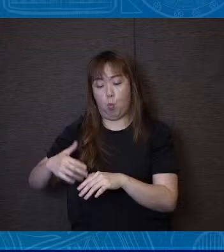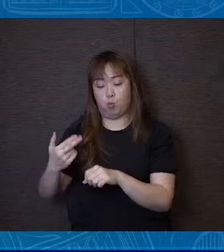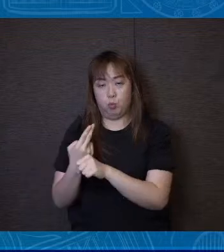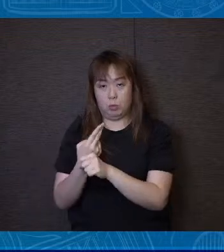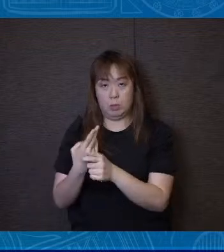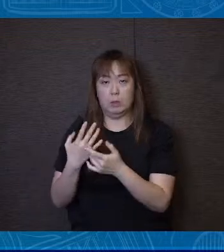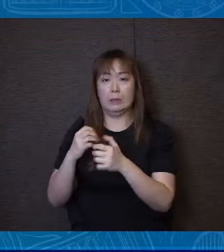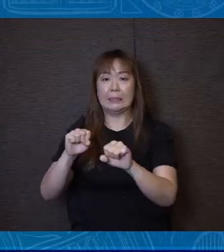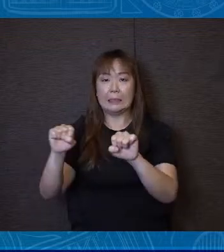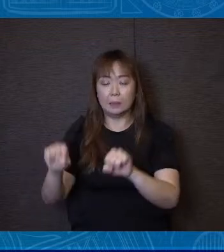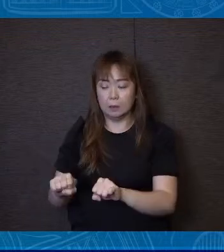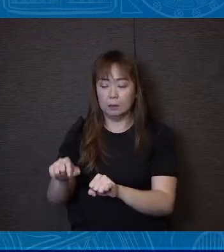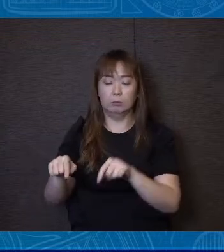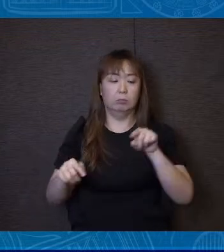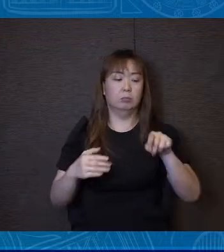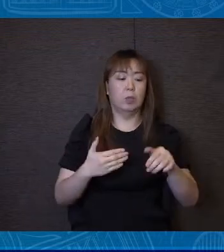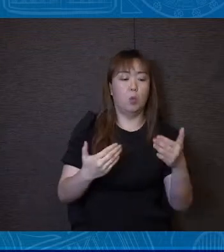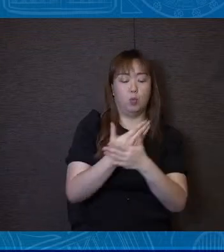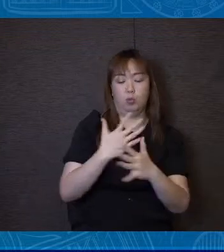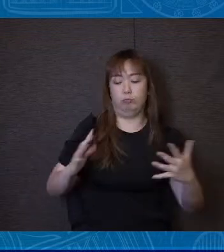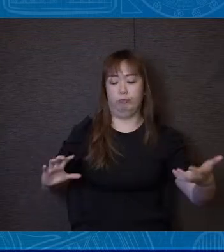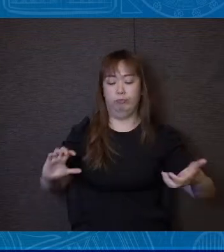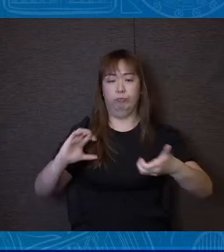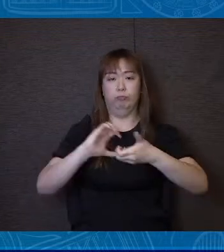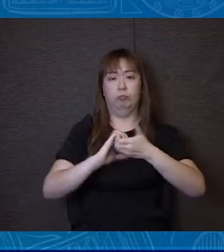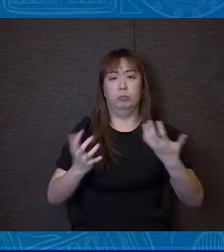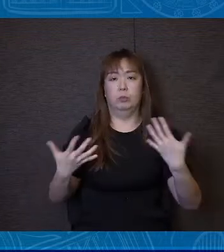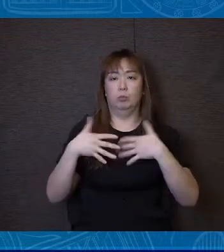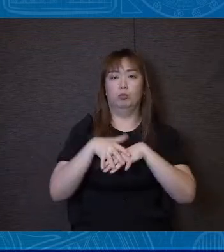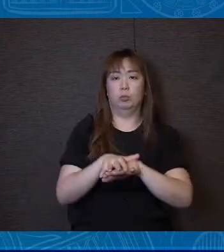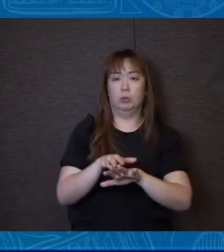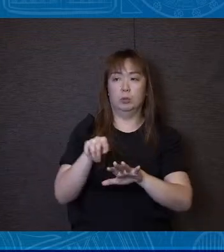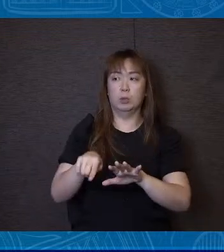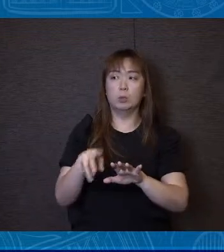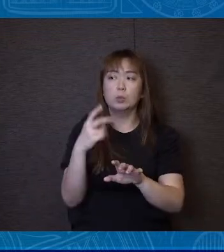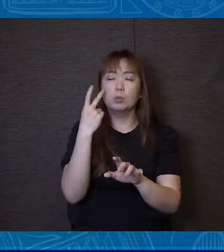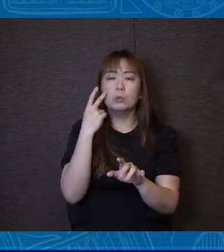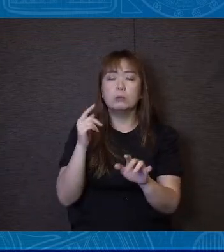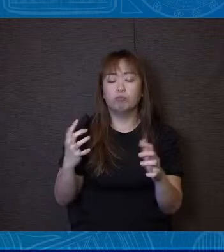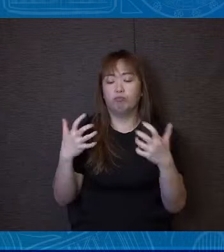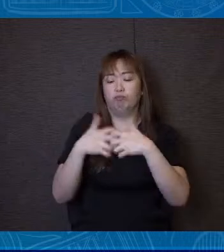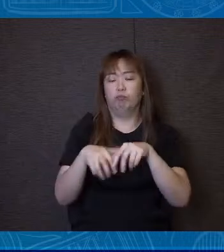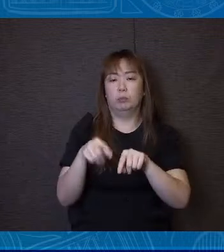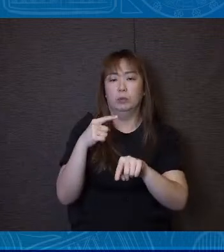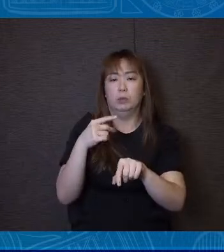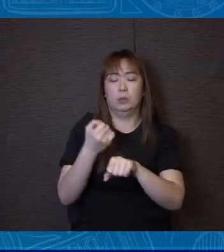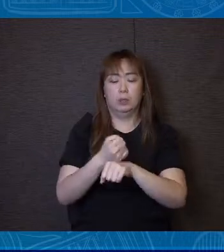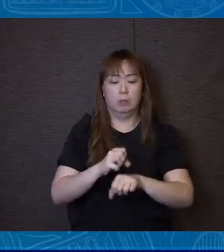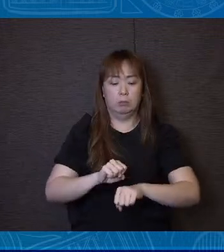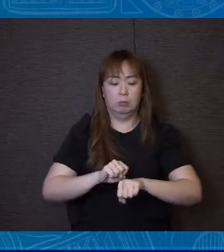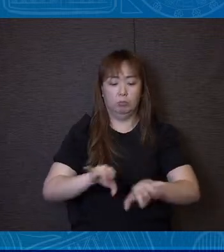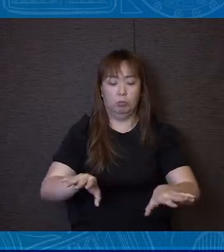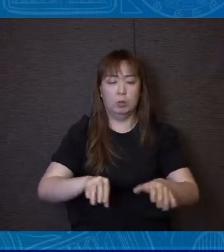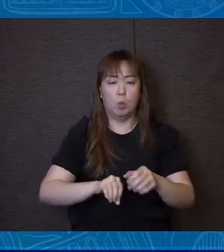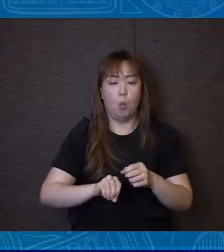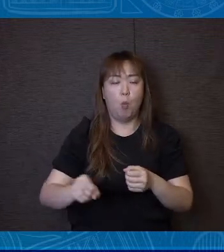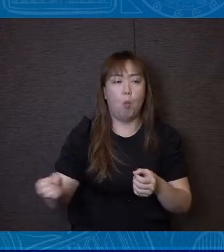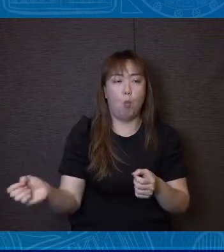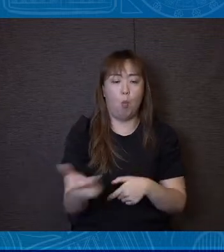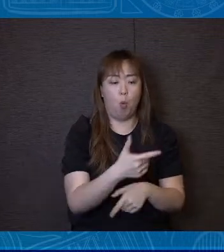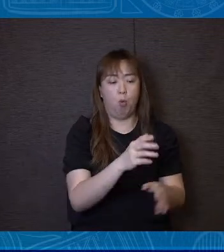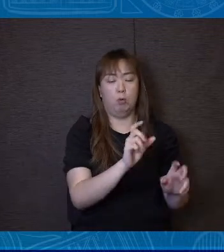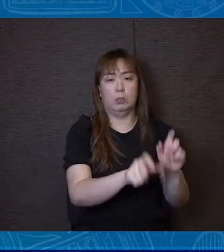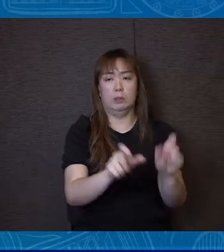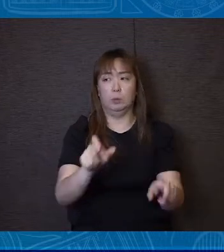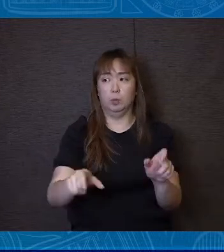mean, I have open broadcast, so we should try that and see if we can push the messages to the amateur systems. Integrate with